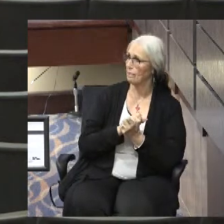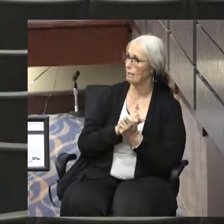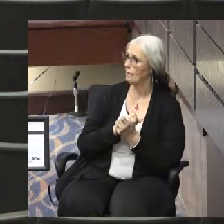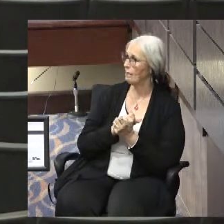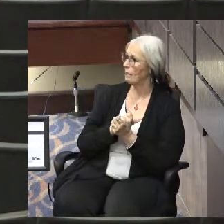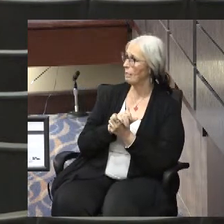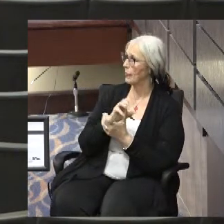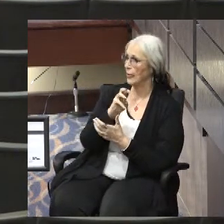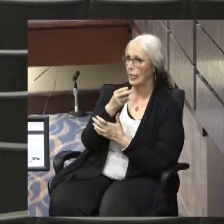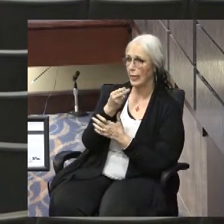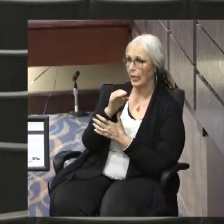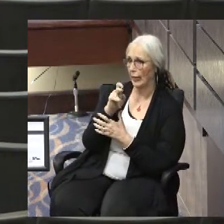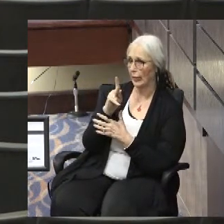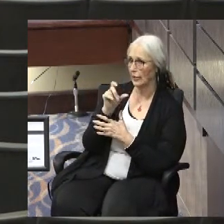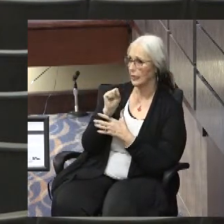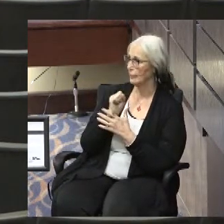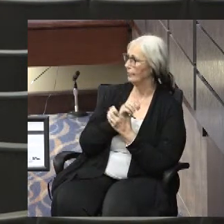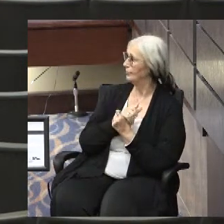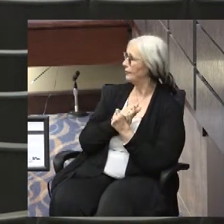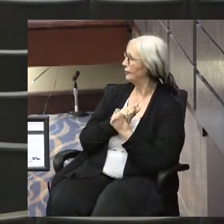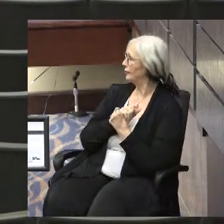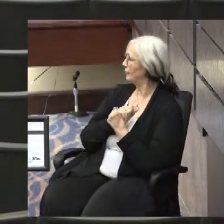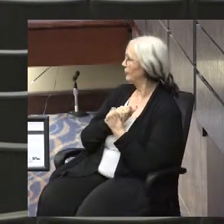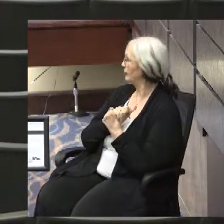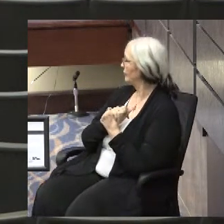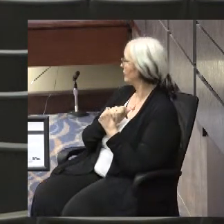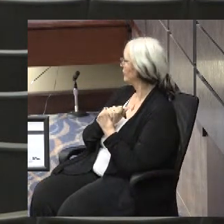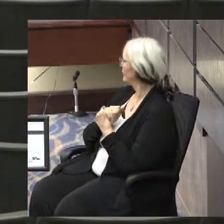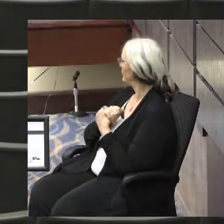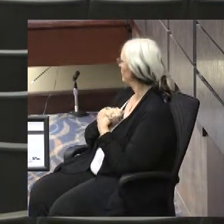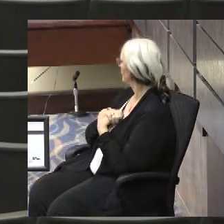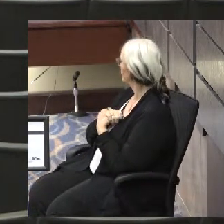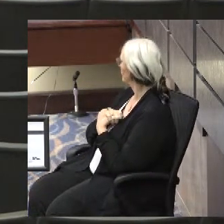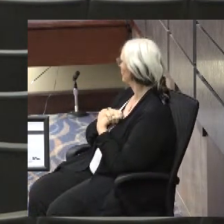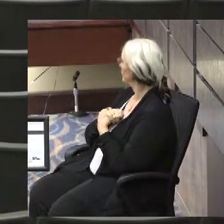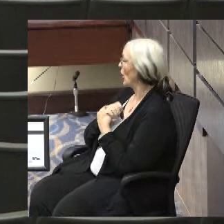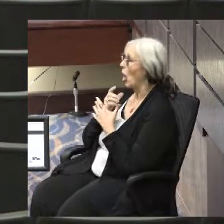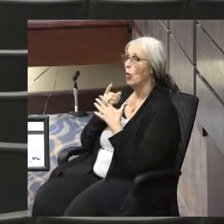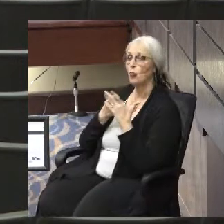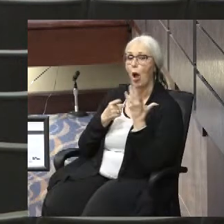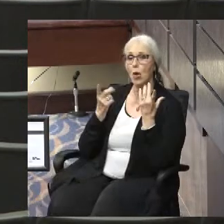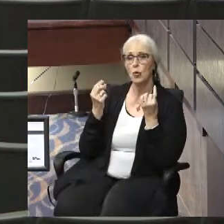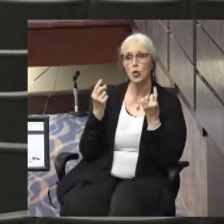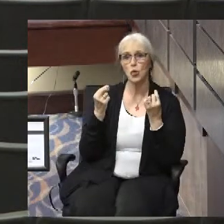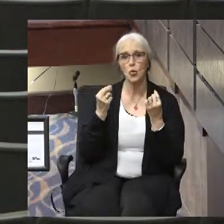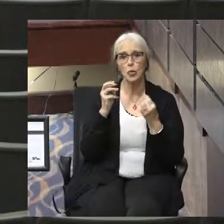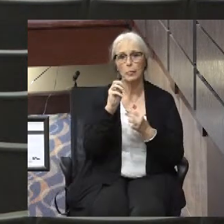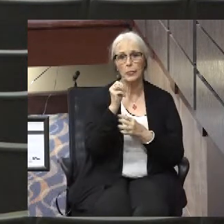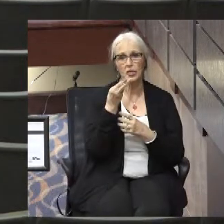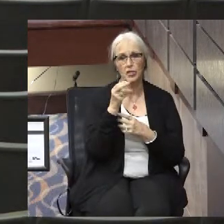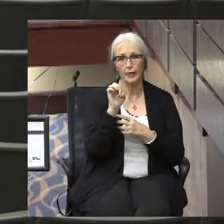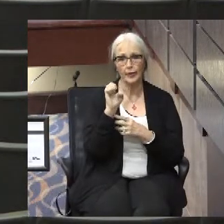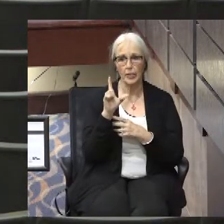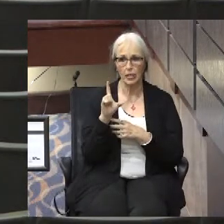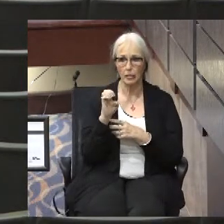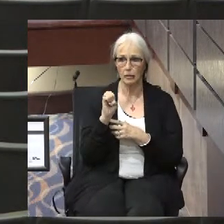Do we go down there with him, or do we stay up here? Or? I think what we'll do is we'll have Michelle come onto the center of the stage and swear